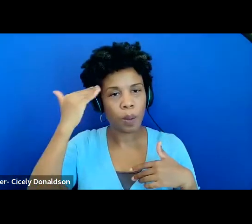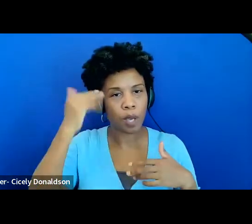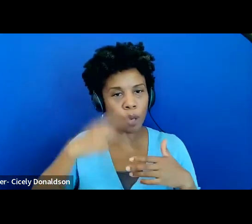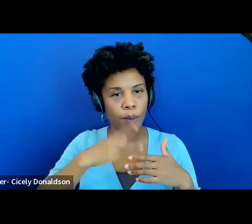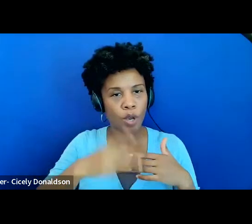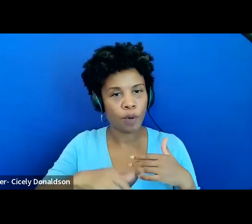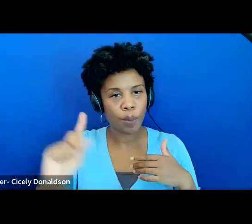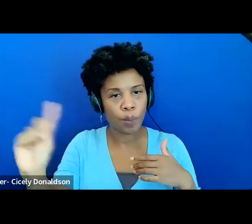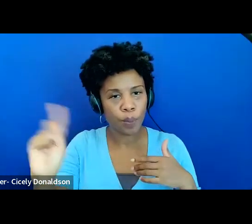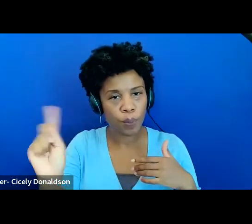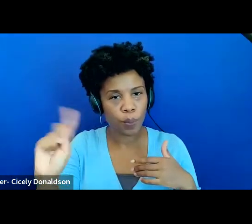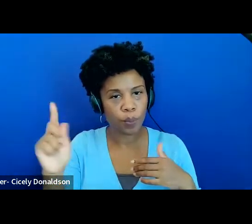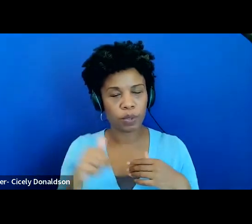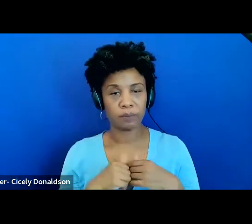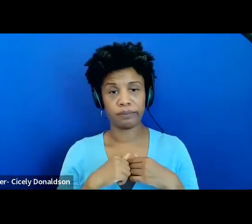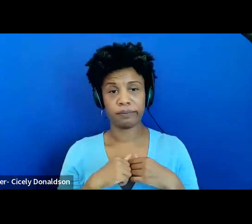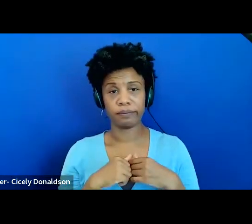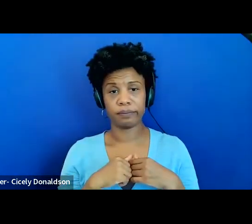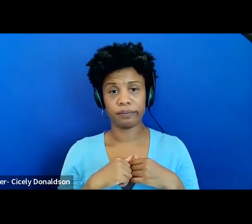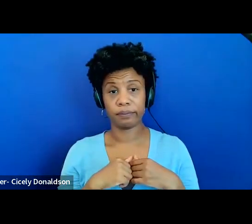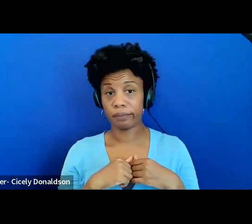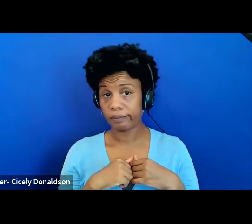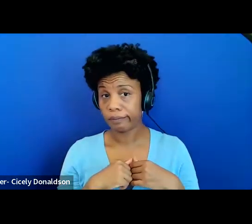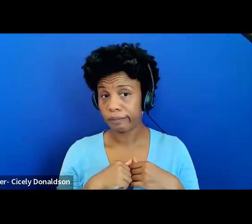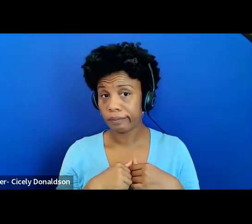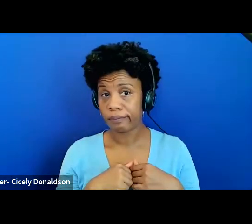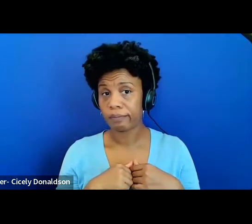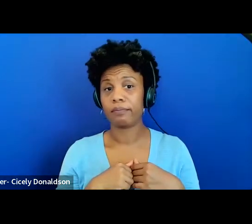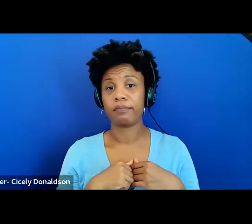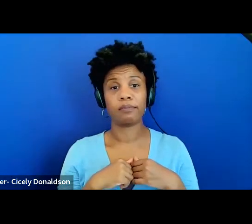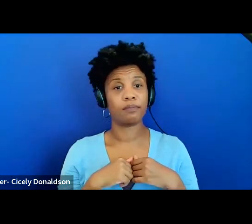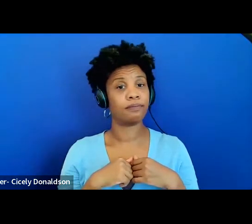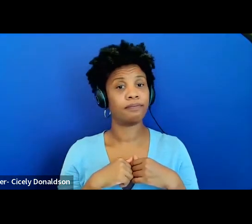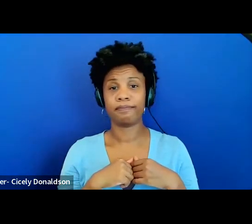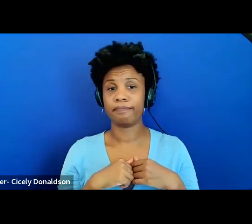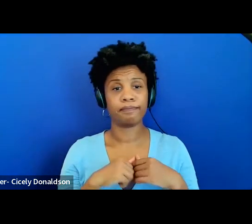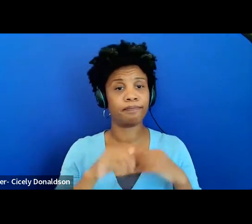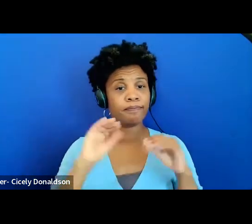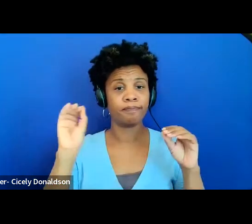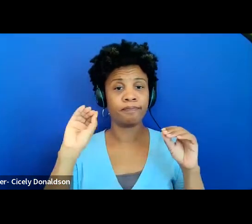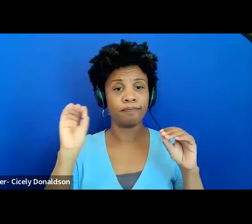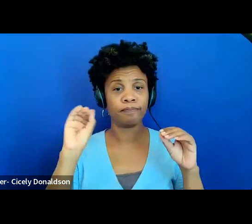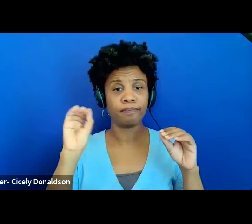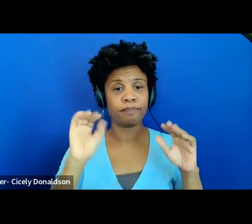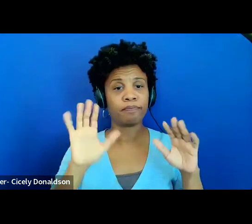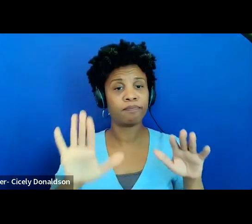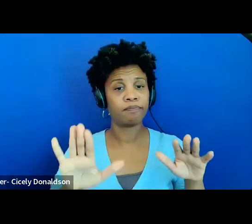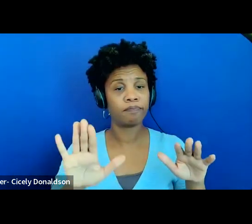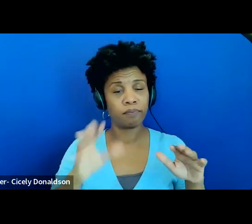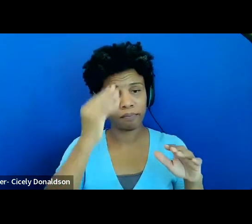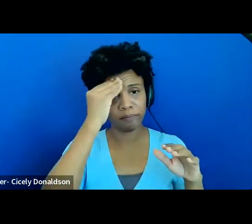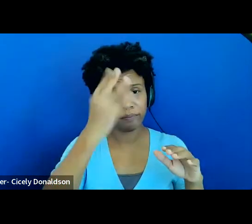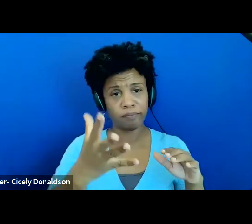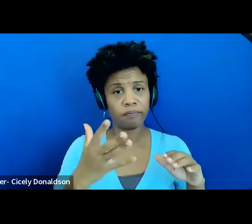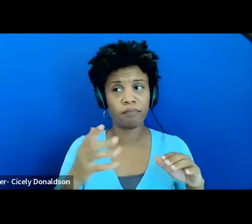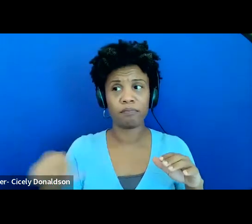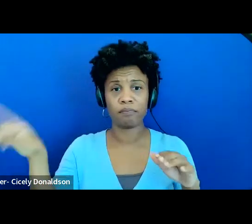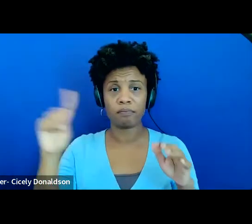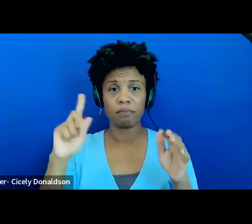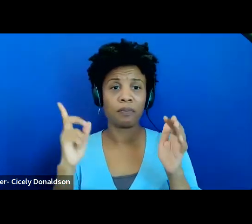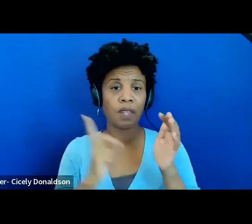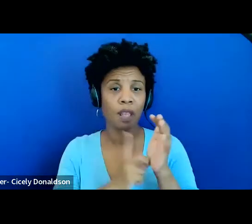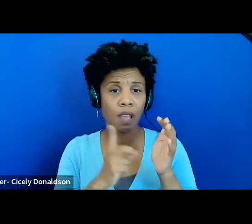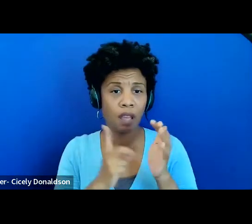mindfulness for the disabled population defeated once more. Medical professionals failed to